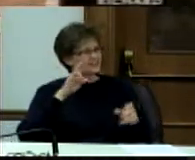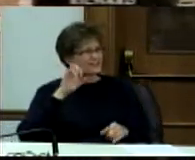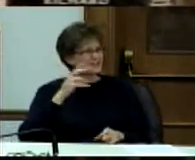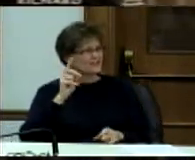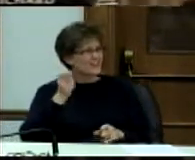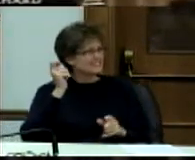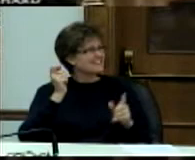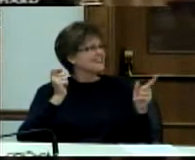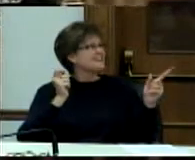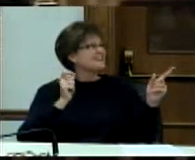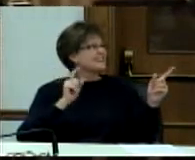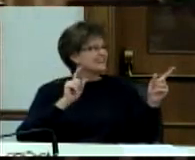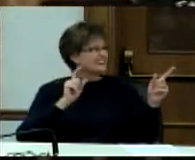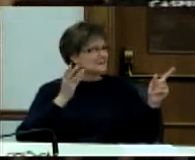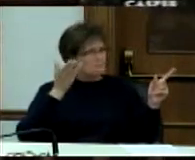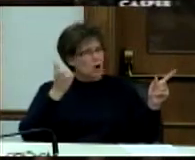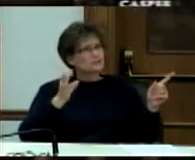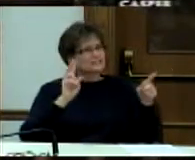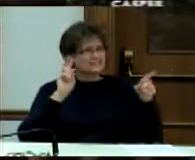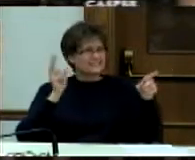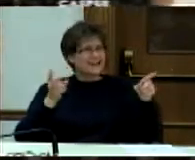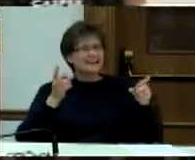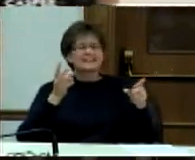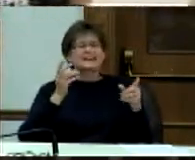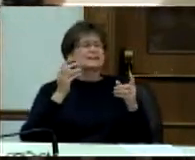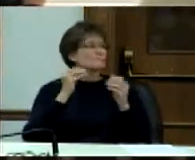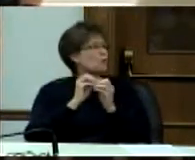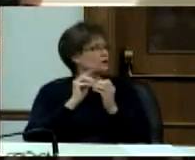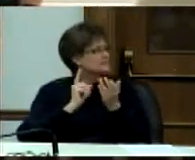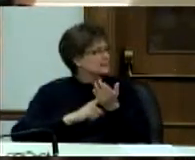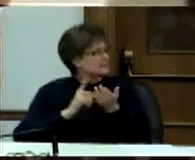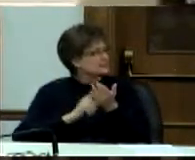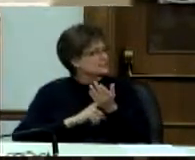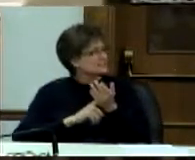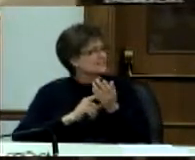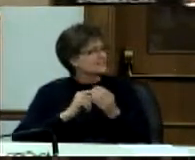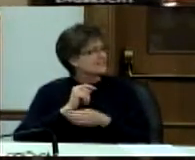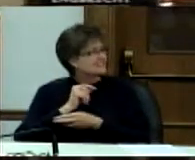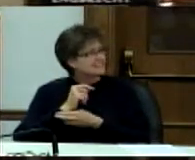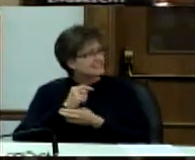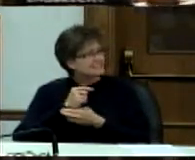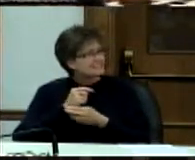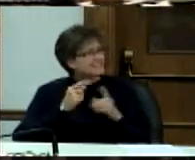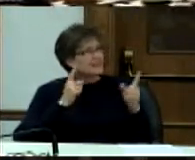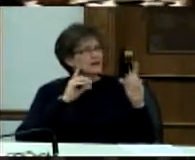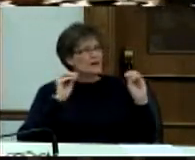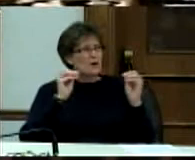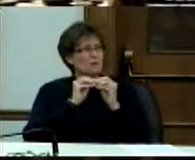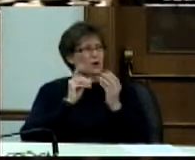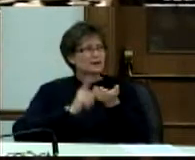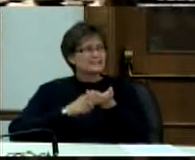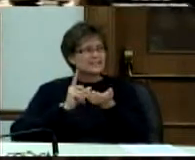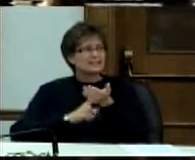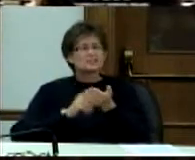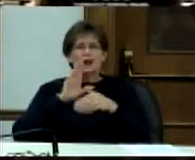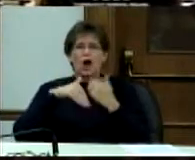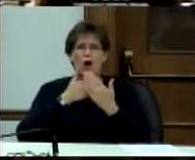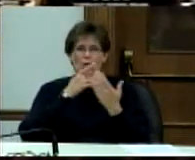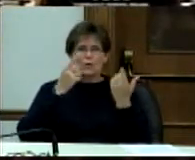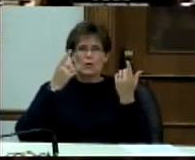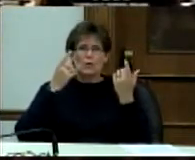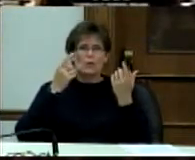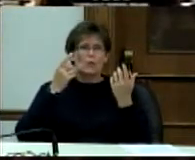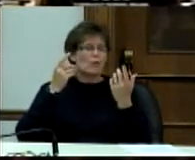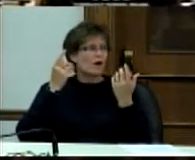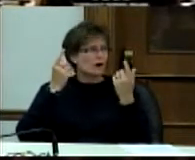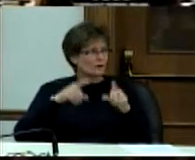Richard. Okay. Got a motion and a second to approve. Any further For discussion? the end, Richard. Hearing no further discussion, all